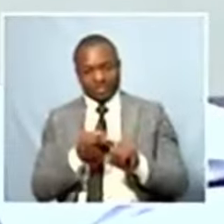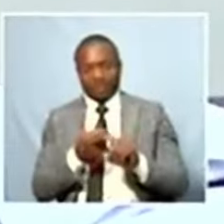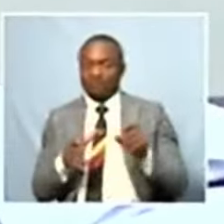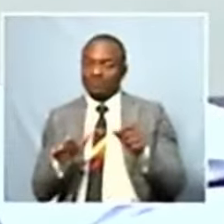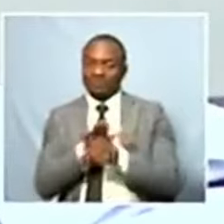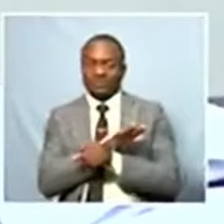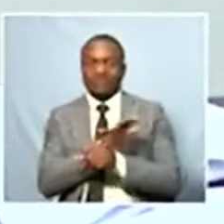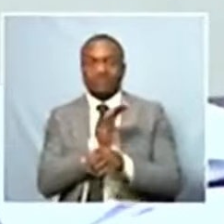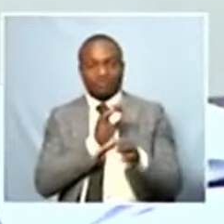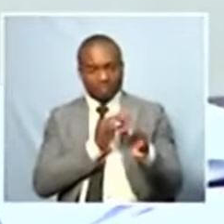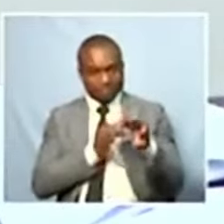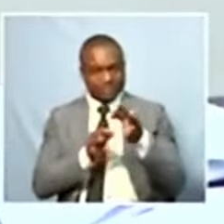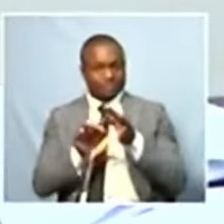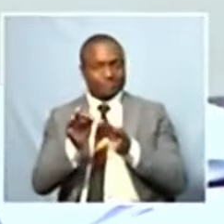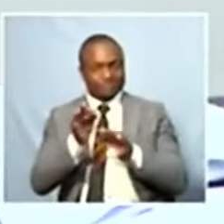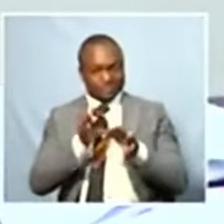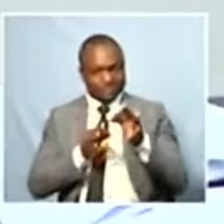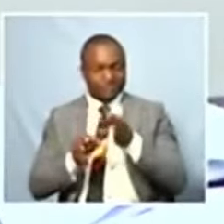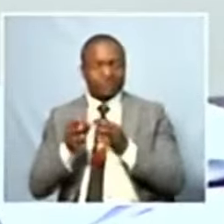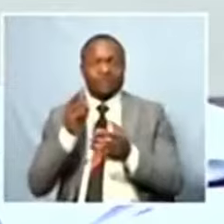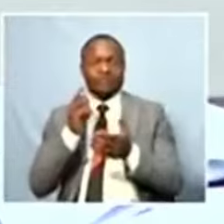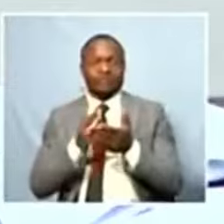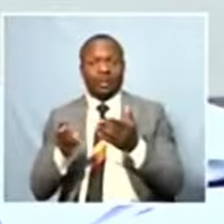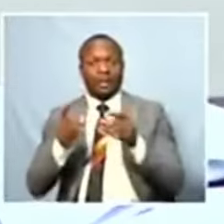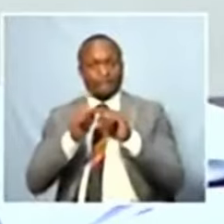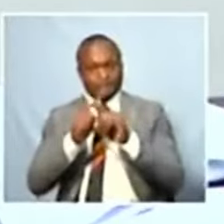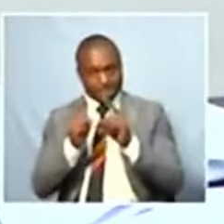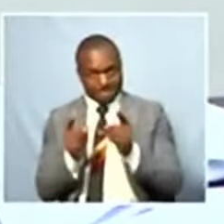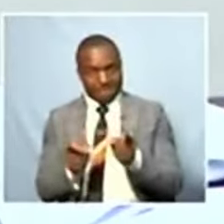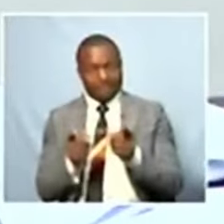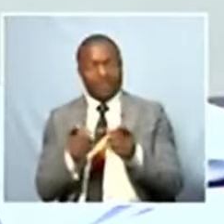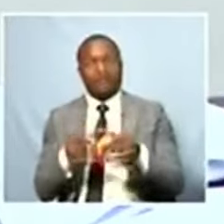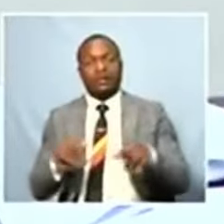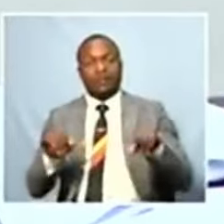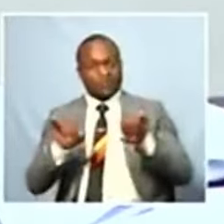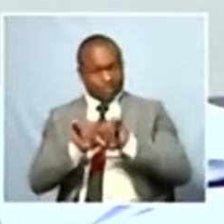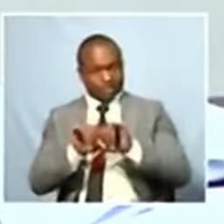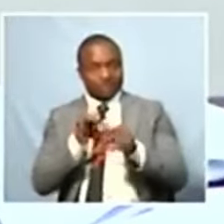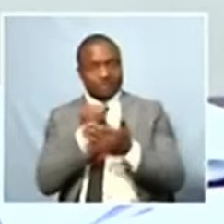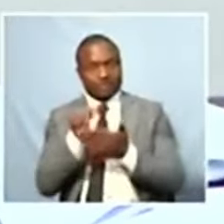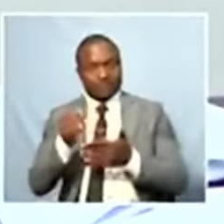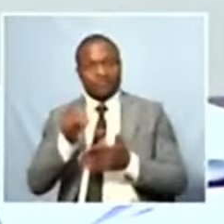ably tackled the matters, but I think the key issue to take into